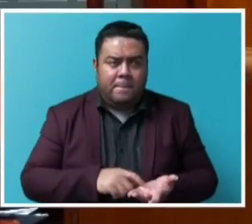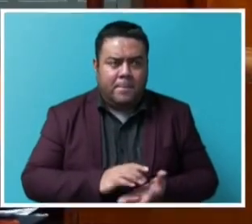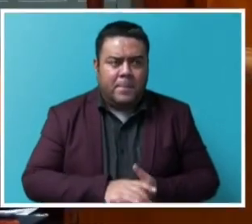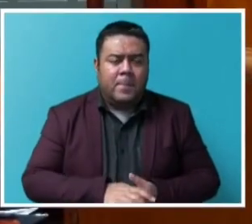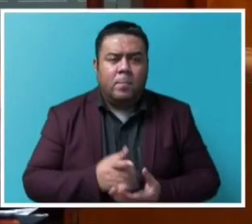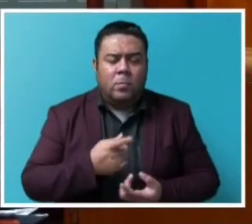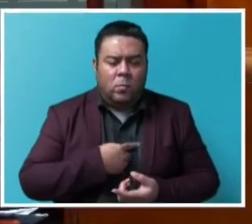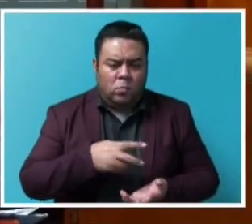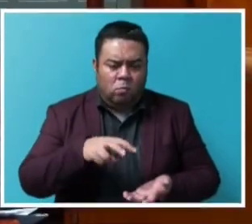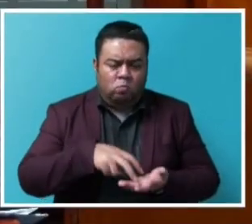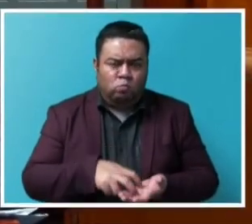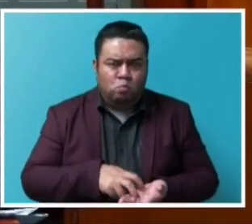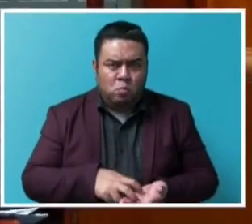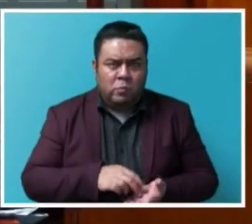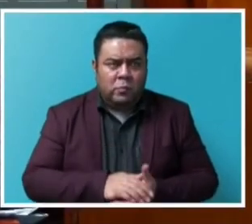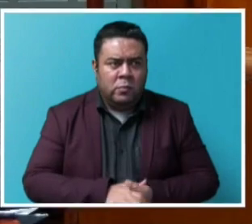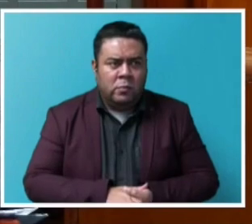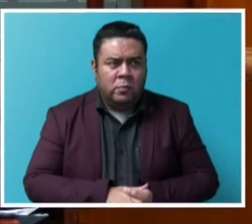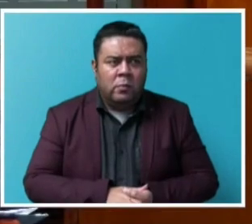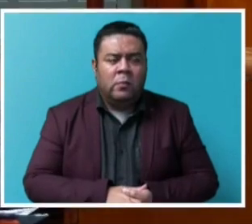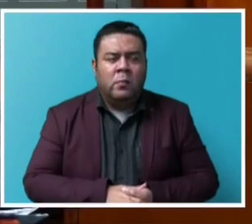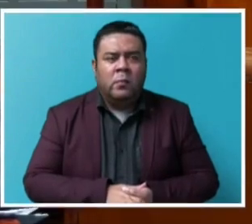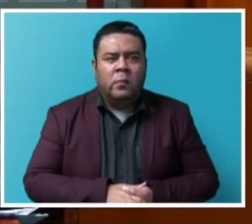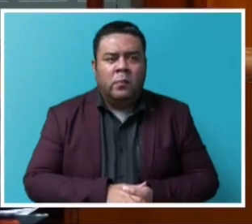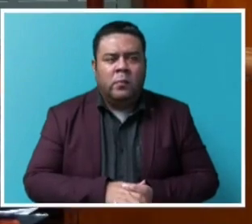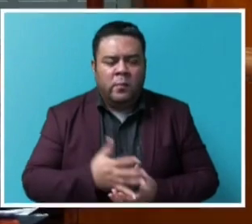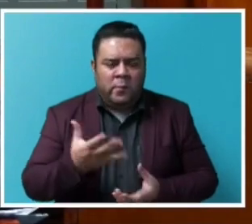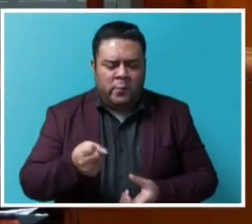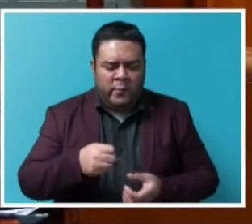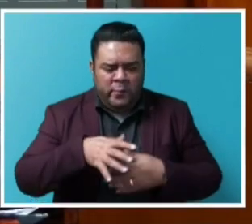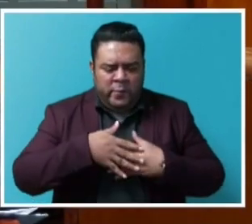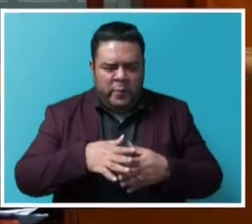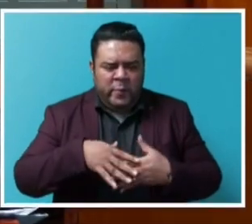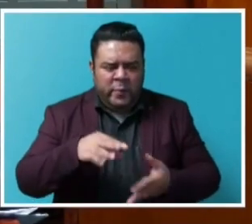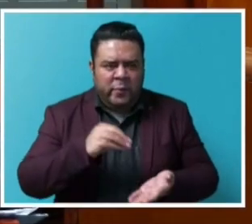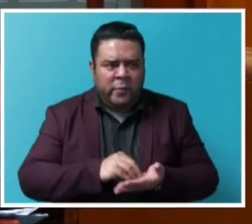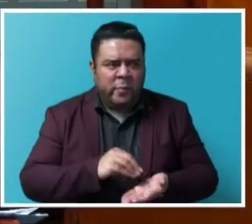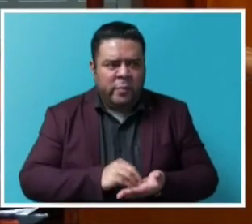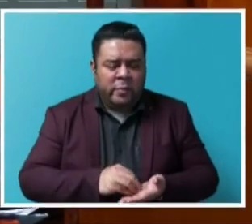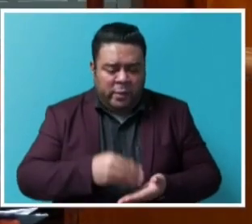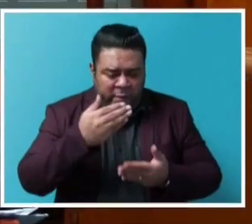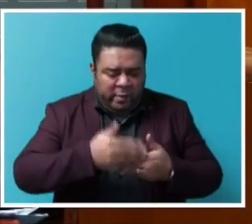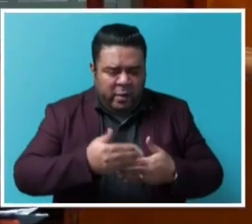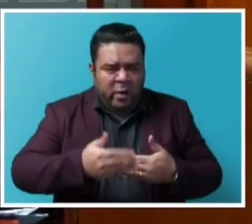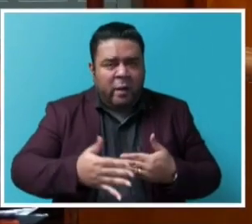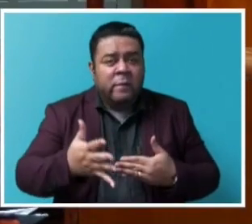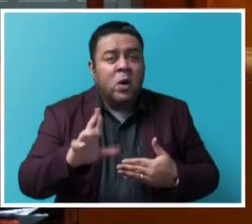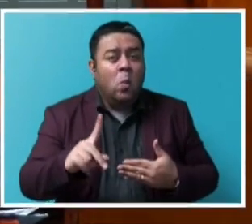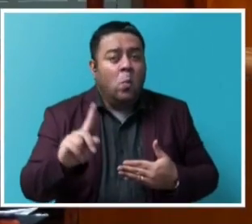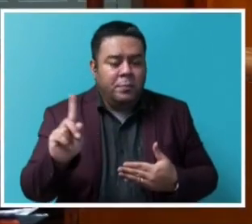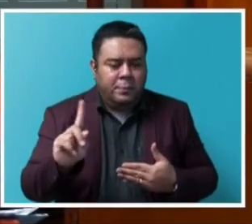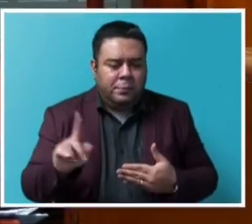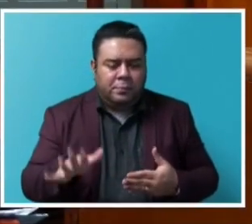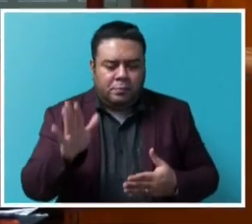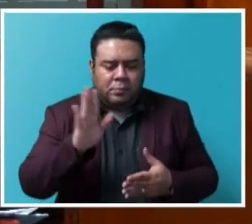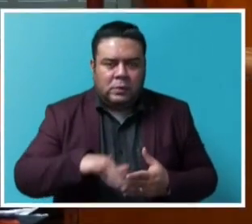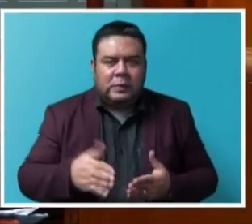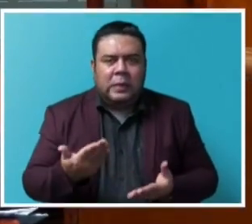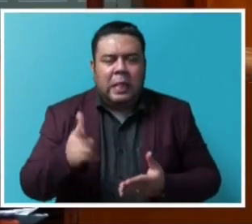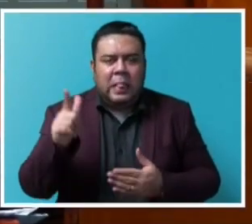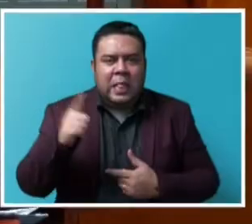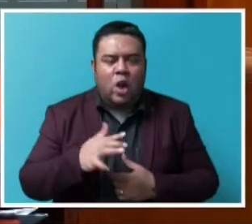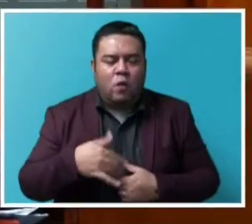weakened institutions, and disempowered public service, further undermined by a pervasive lack of